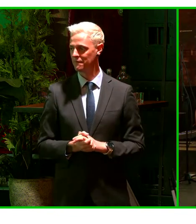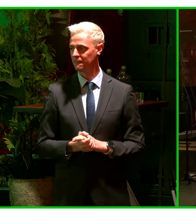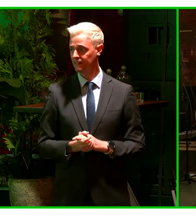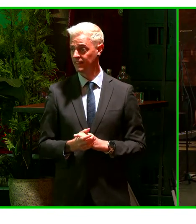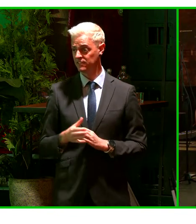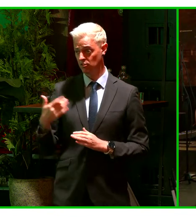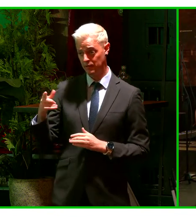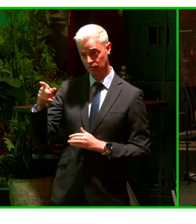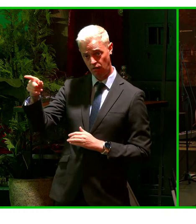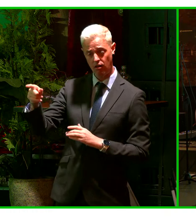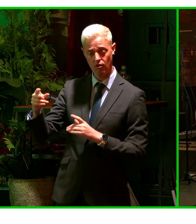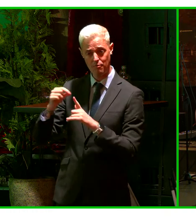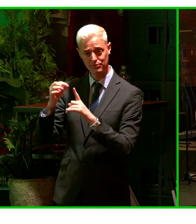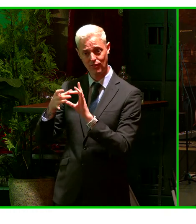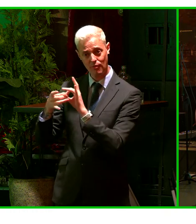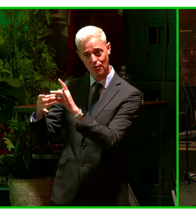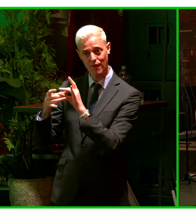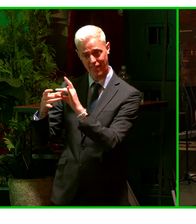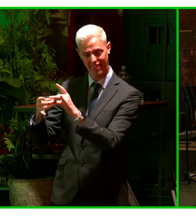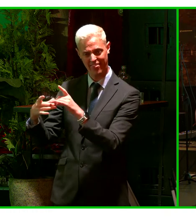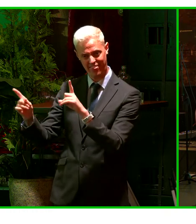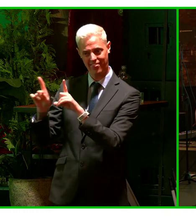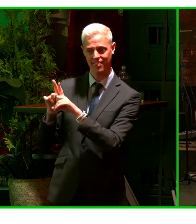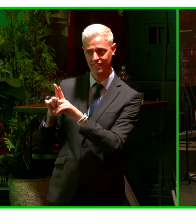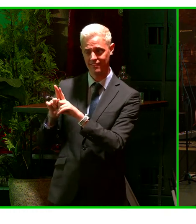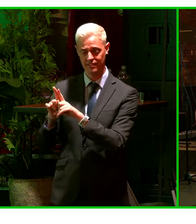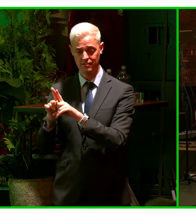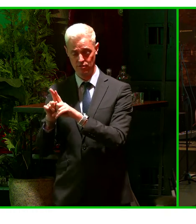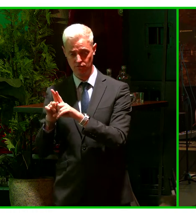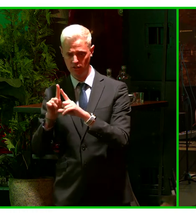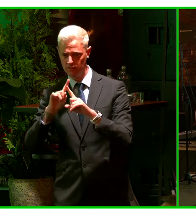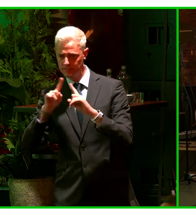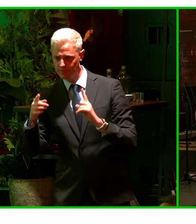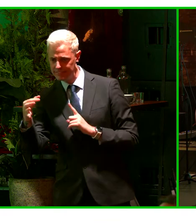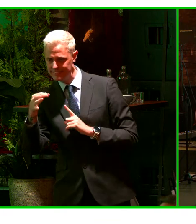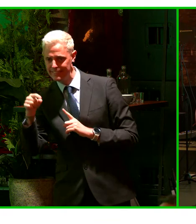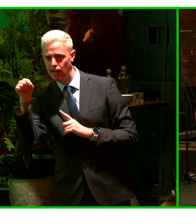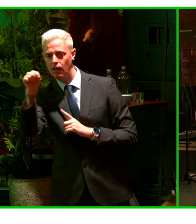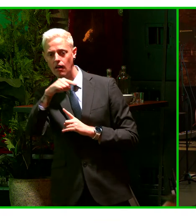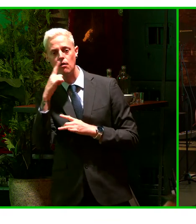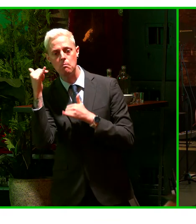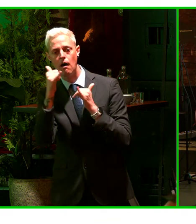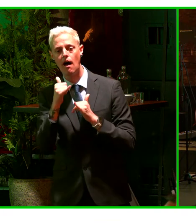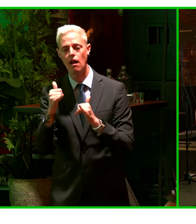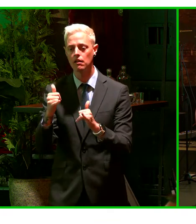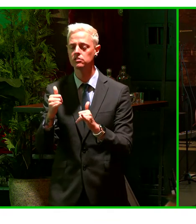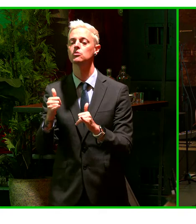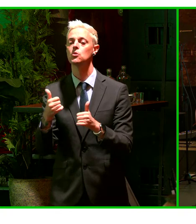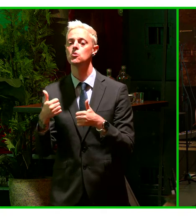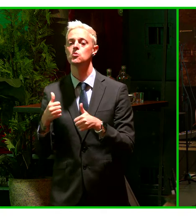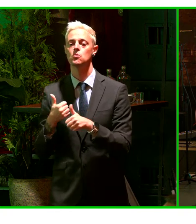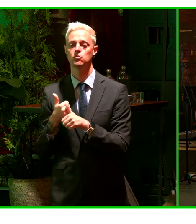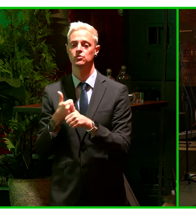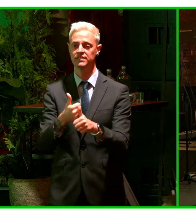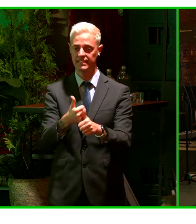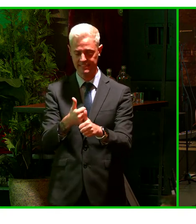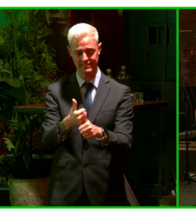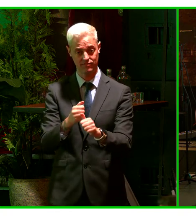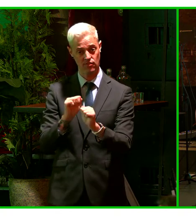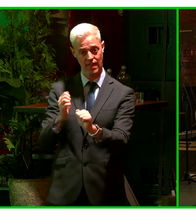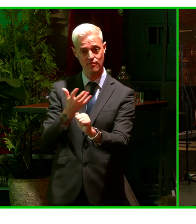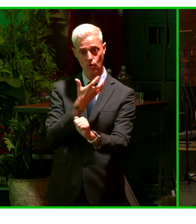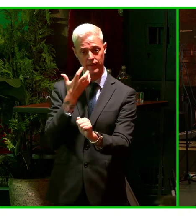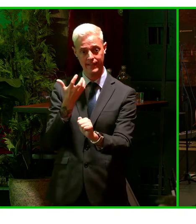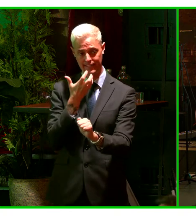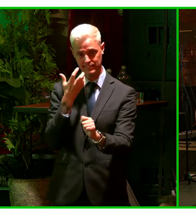BEIS, which is actually looking at several pilot cities. And the aim of that project is to assist those cities in dealing with heat, decarbonisation